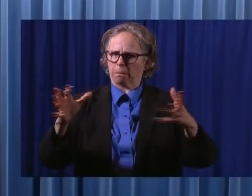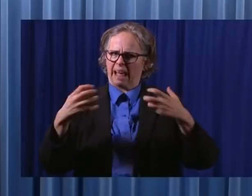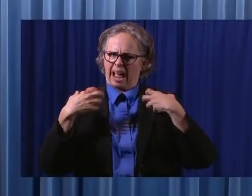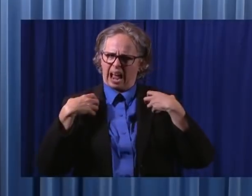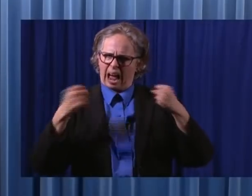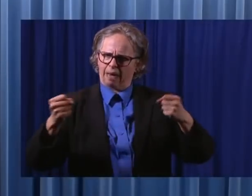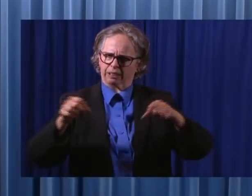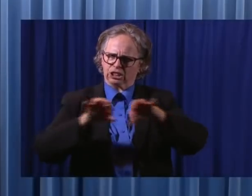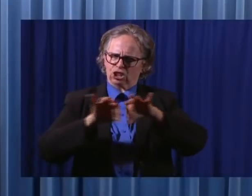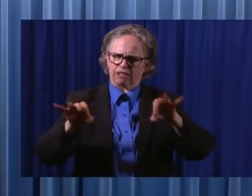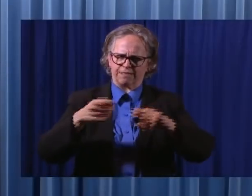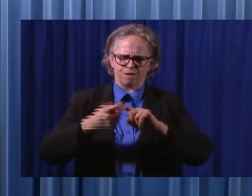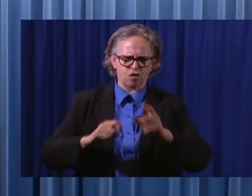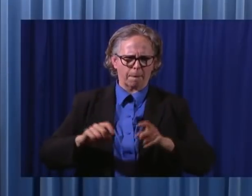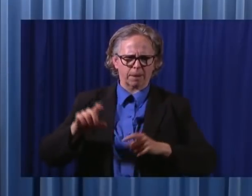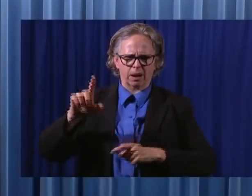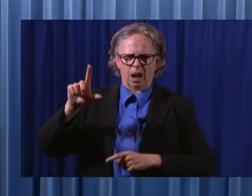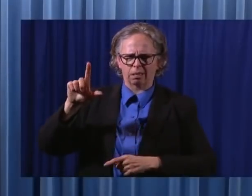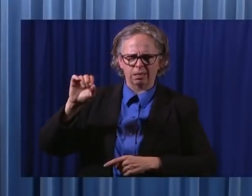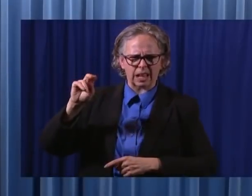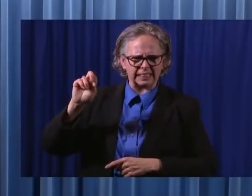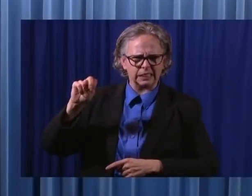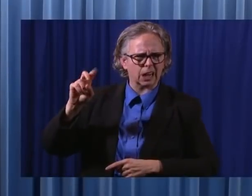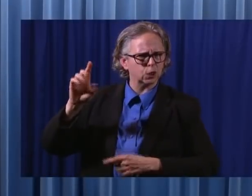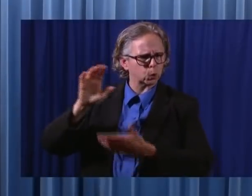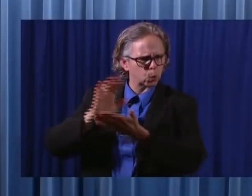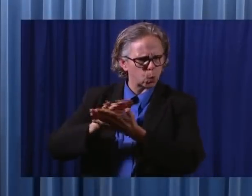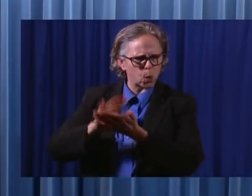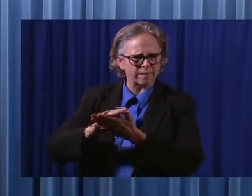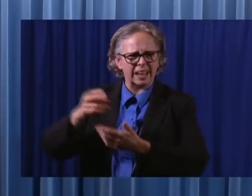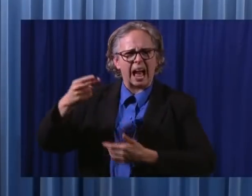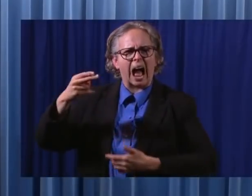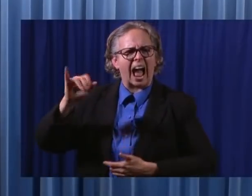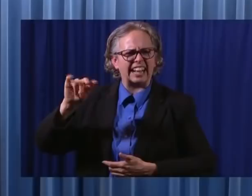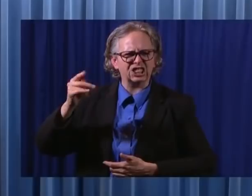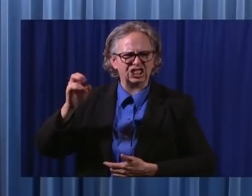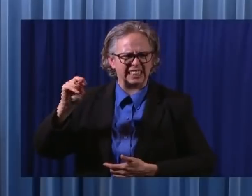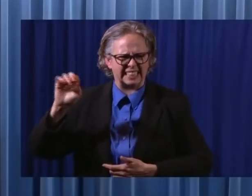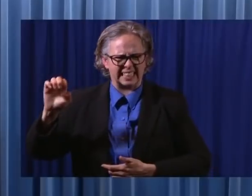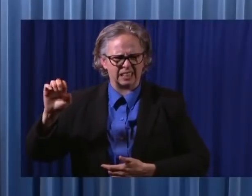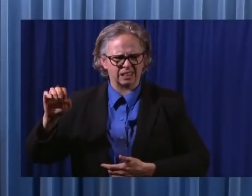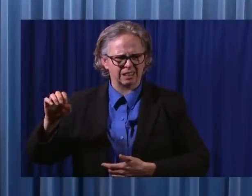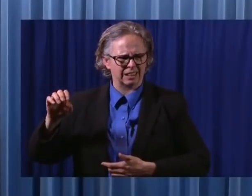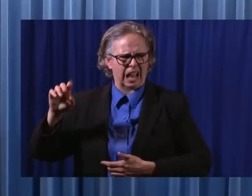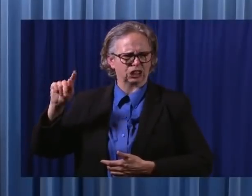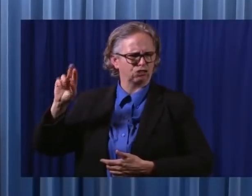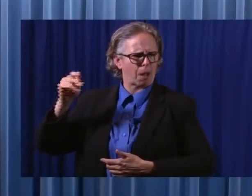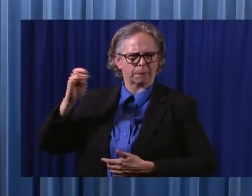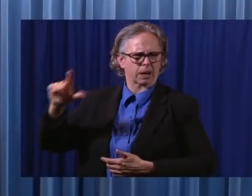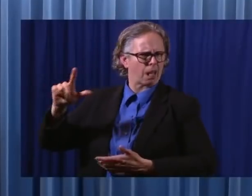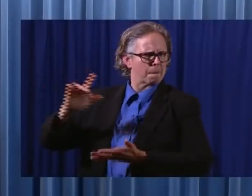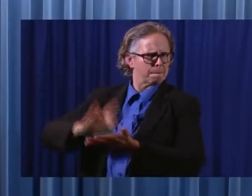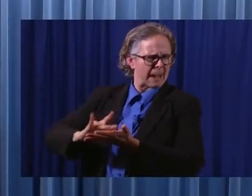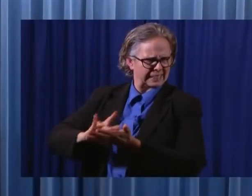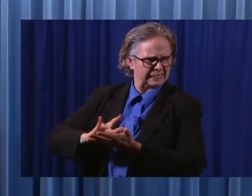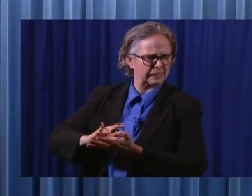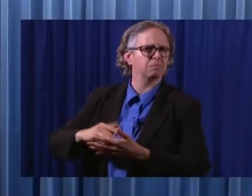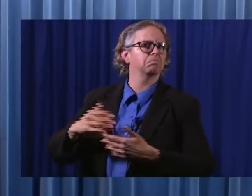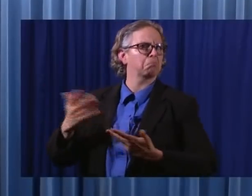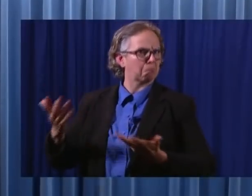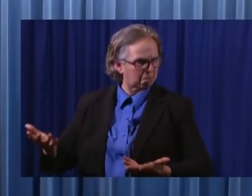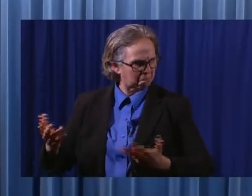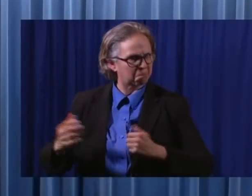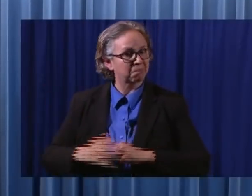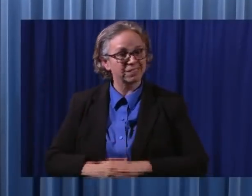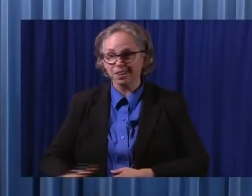of Hygiene and Tropical Medicine. Doctor, thank you very, very much for joining with us. We appreciate it, and I wonder